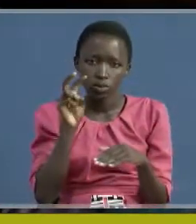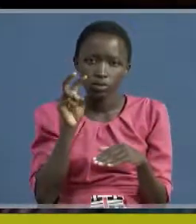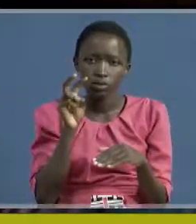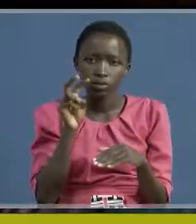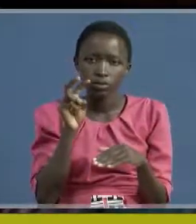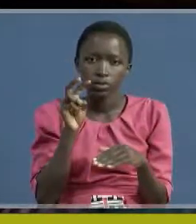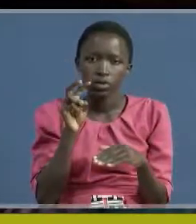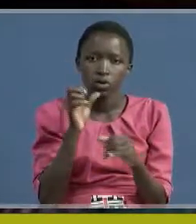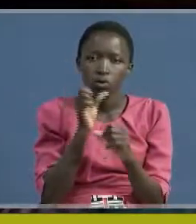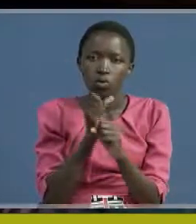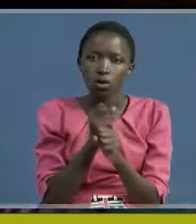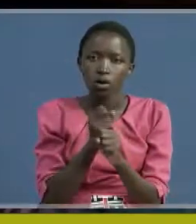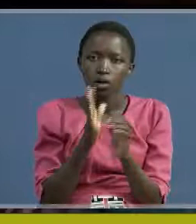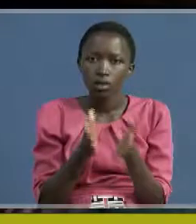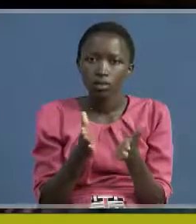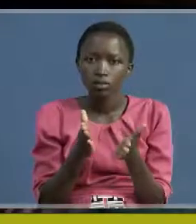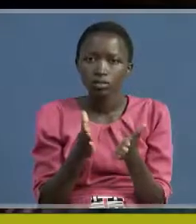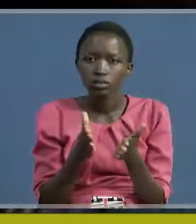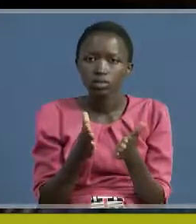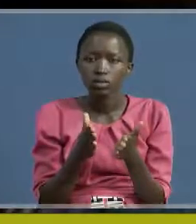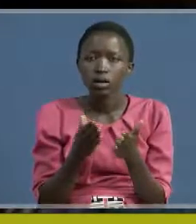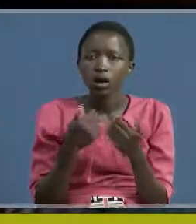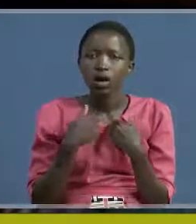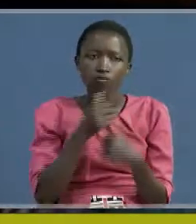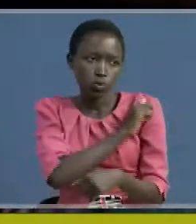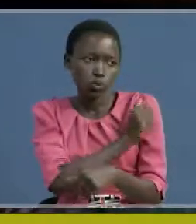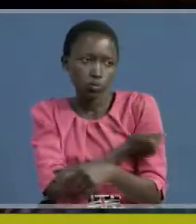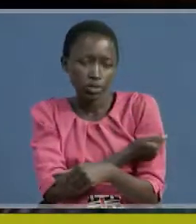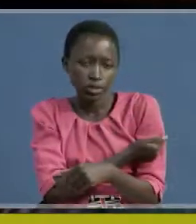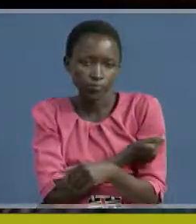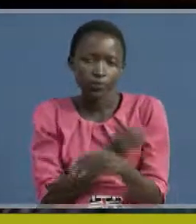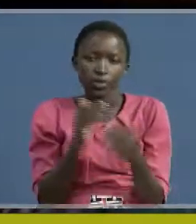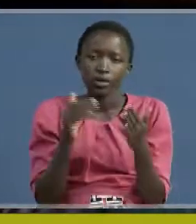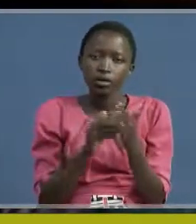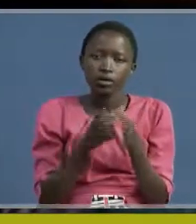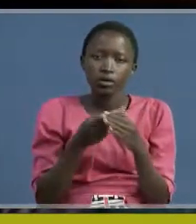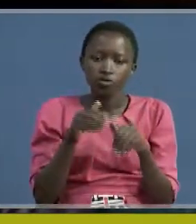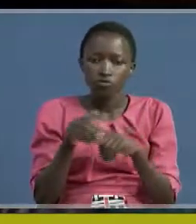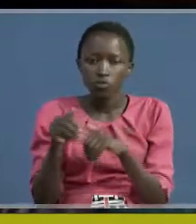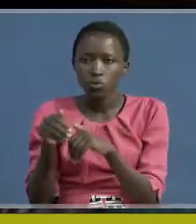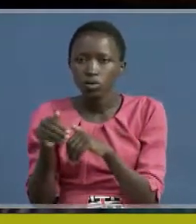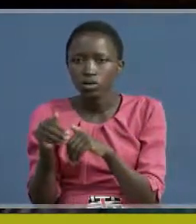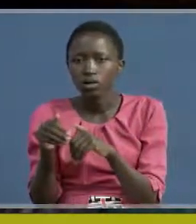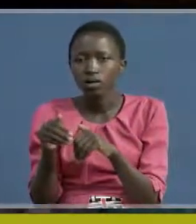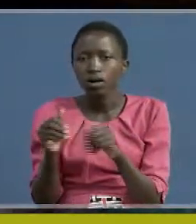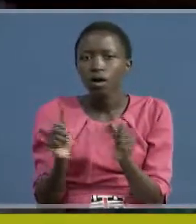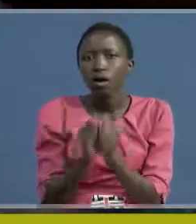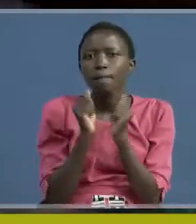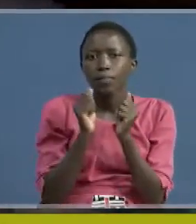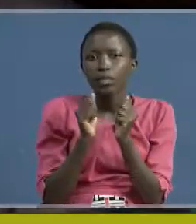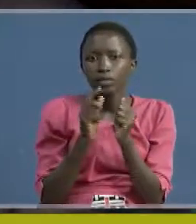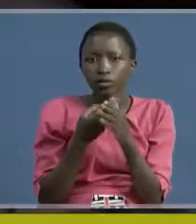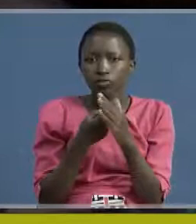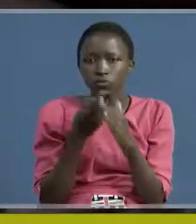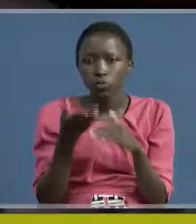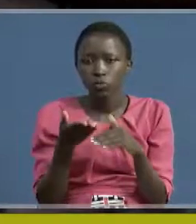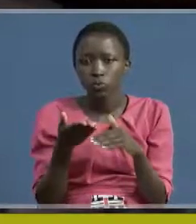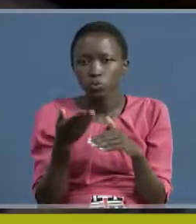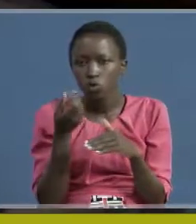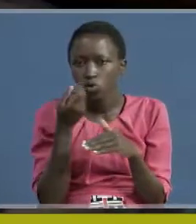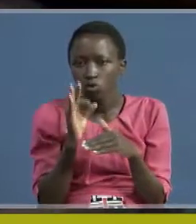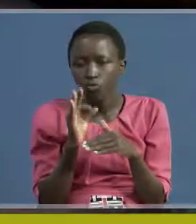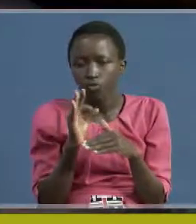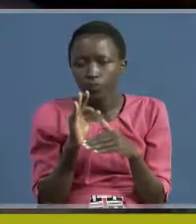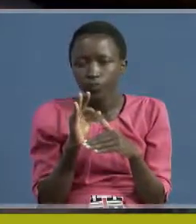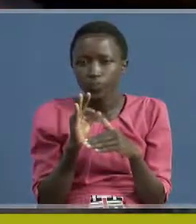her employees whom she has authority over. The following facts emerges from the affidavit by the